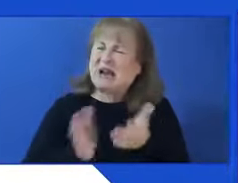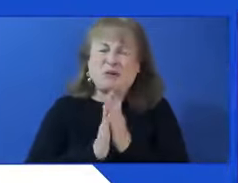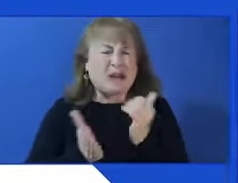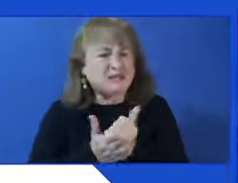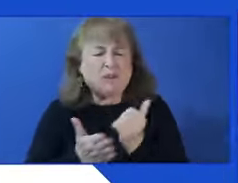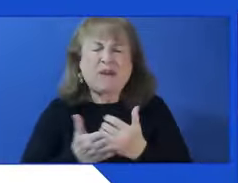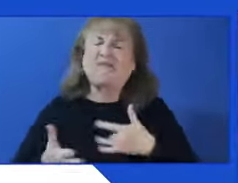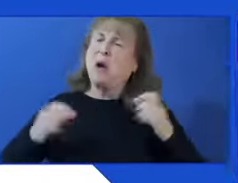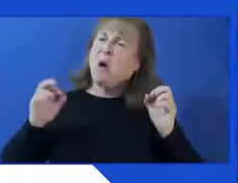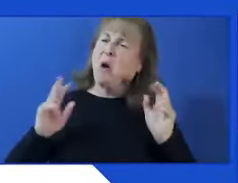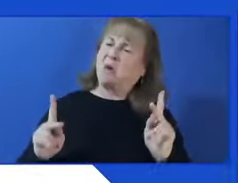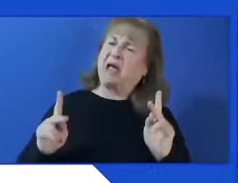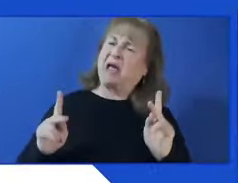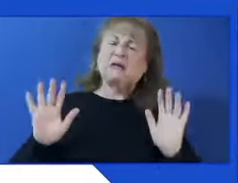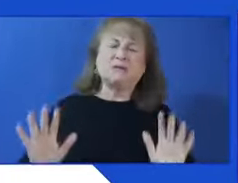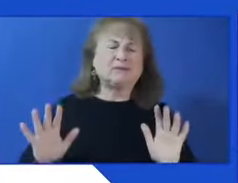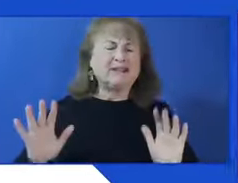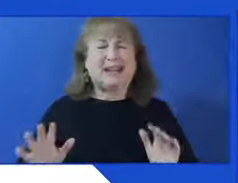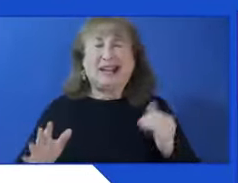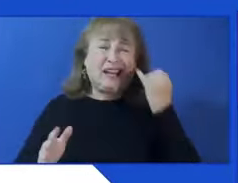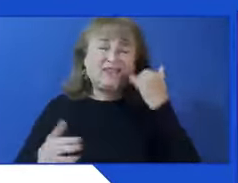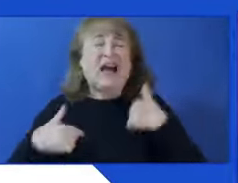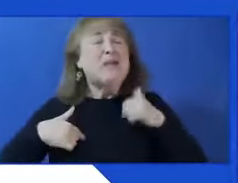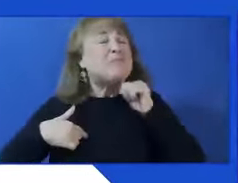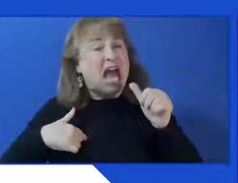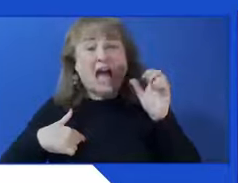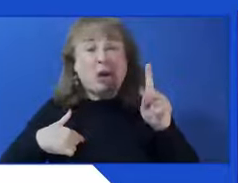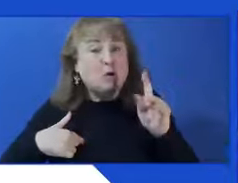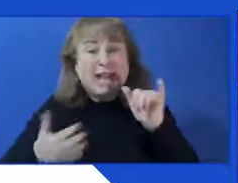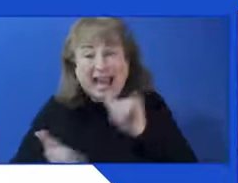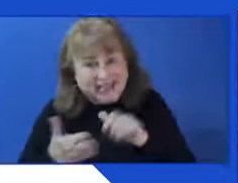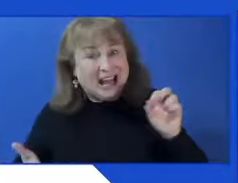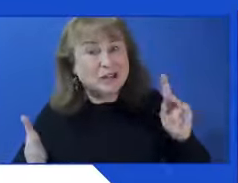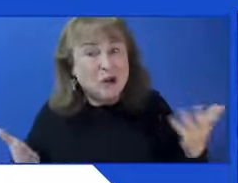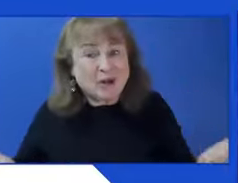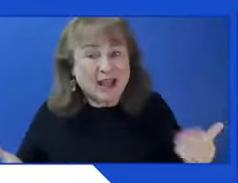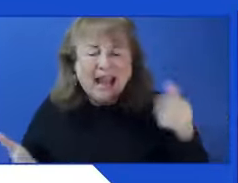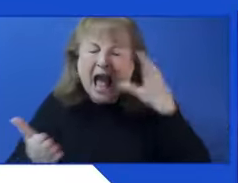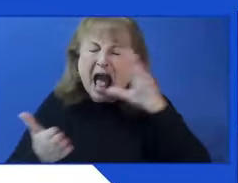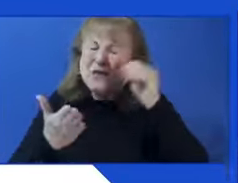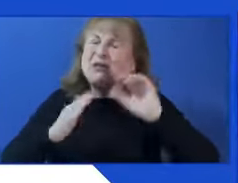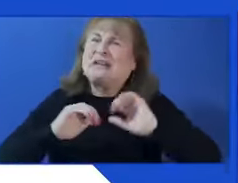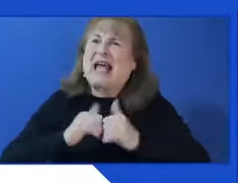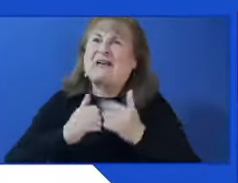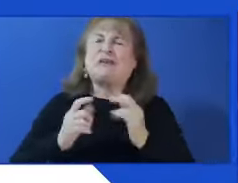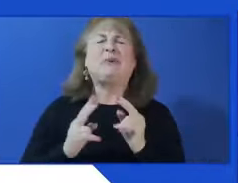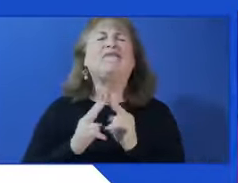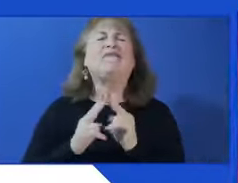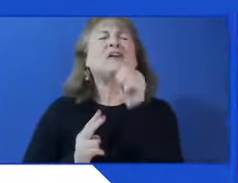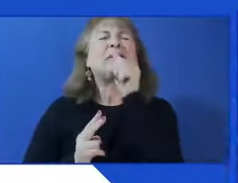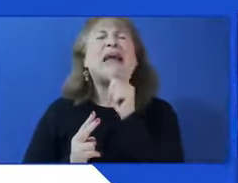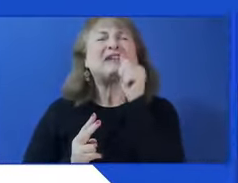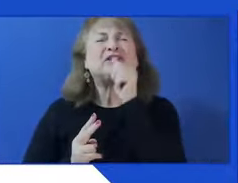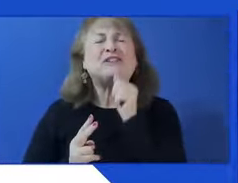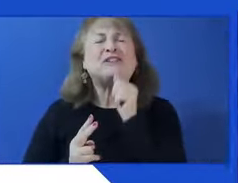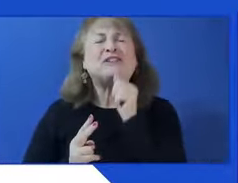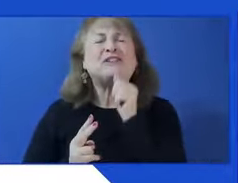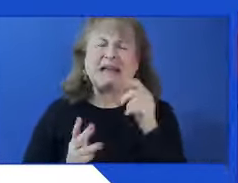with not being okay. And I learned how specifically to be extremely patient, and it's been paying